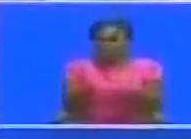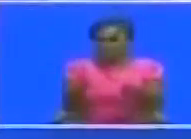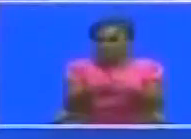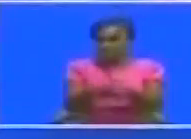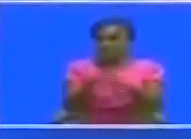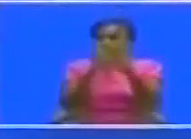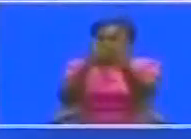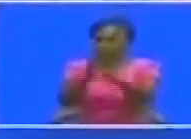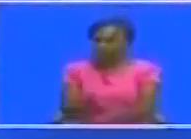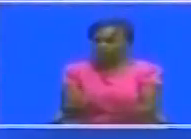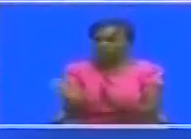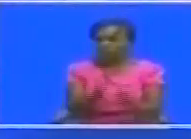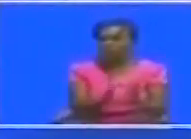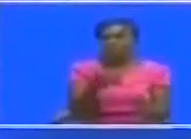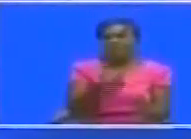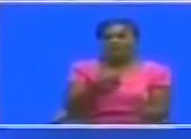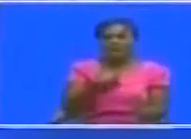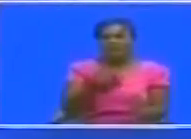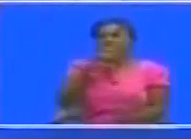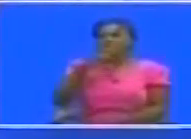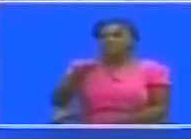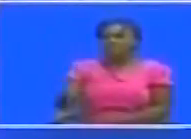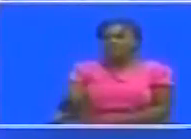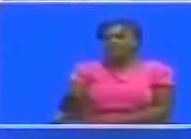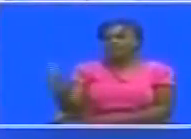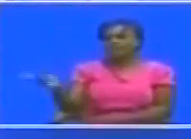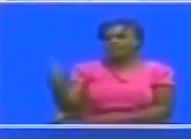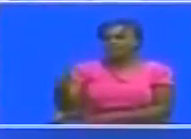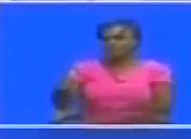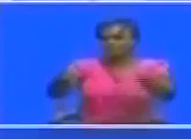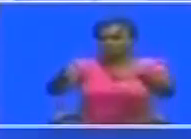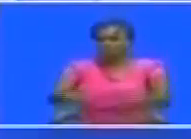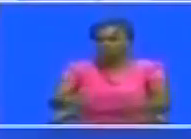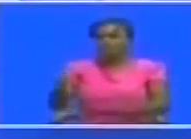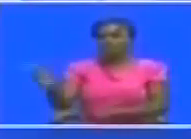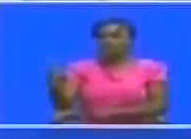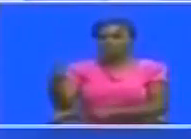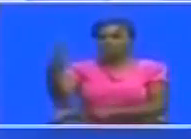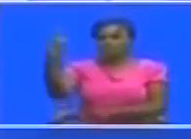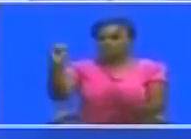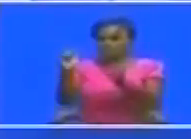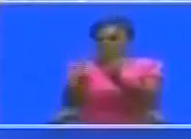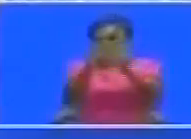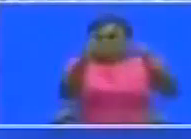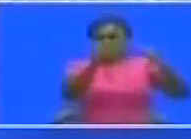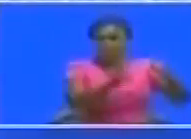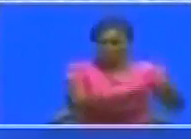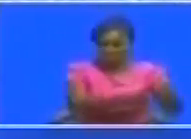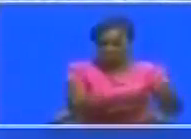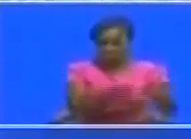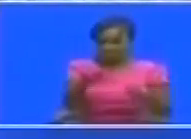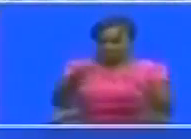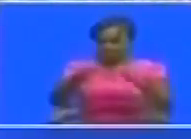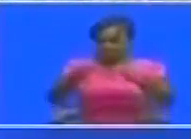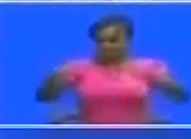dossier, there were plans to have Museveni's son, Muhoozi Kainerugaba, succeed him as president in 2016. That